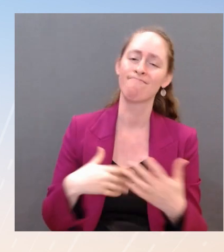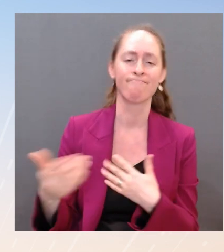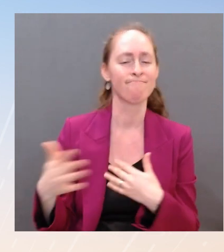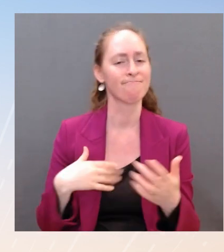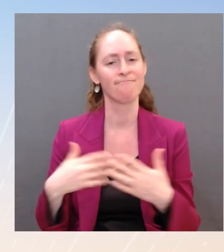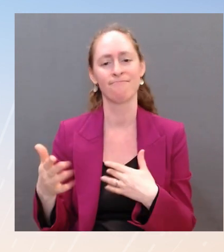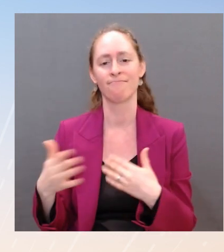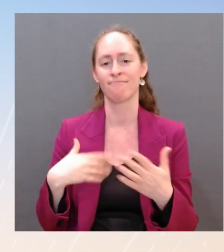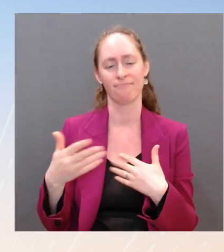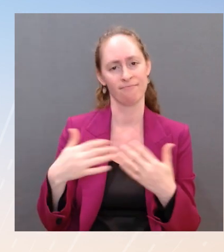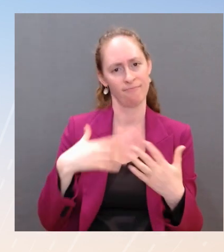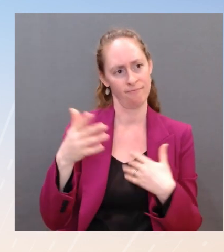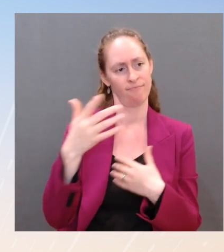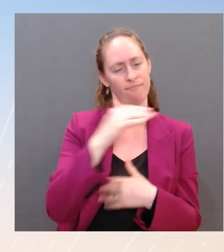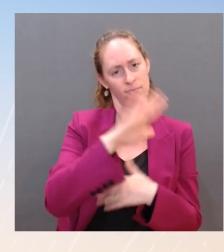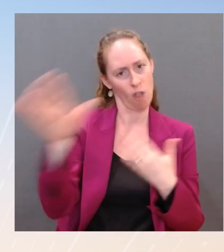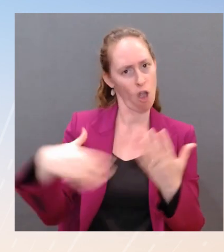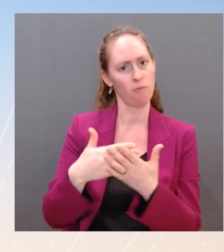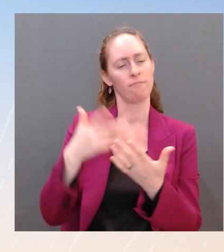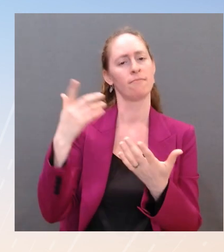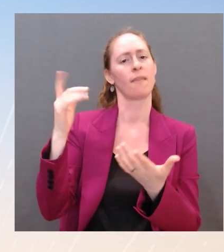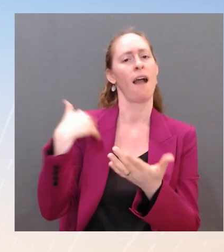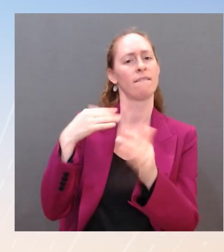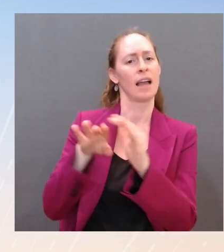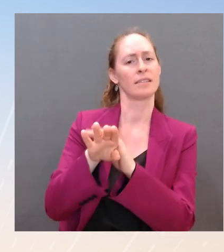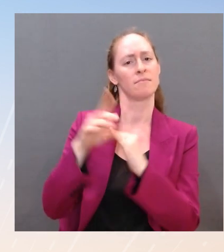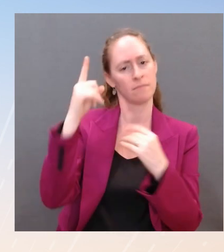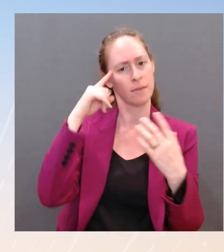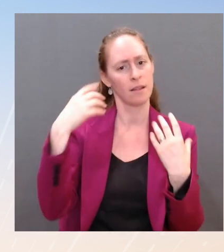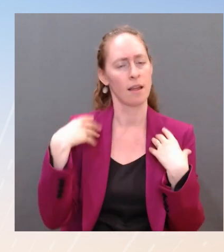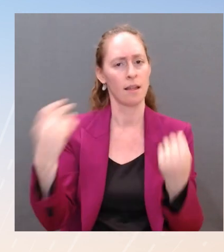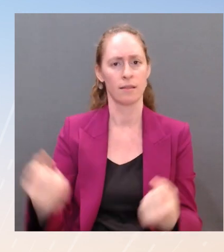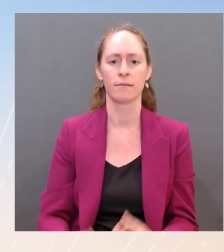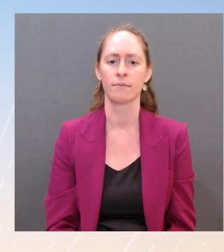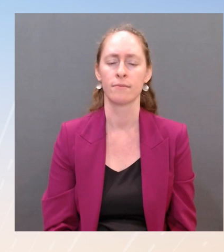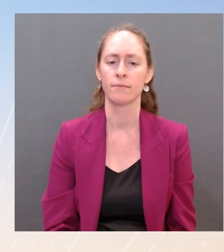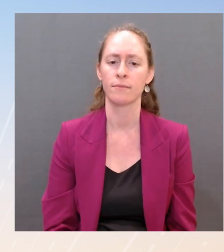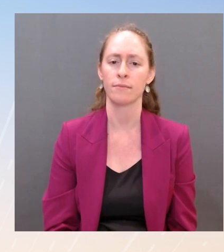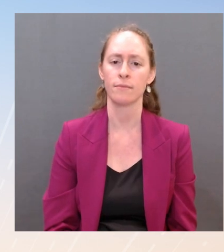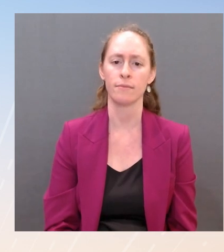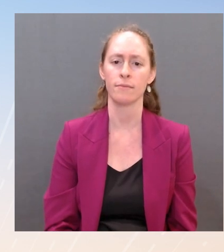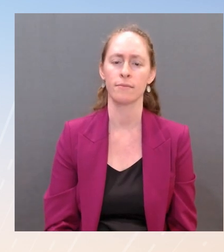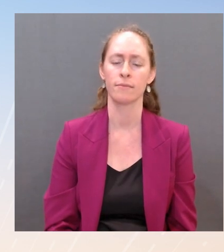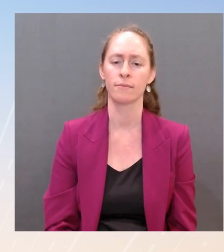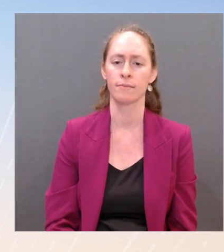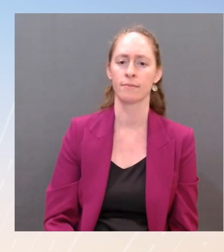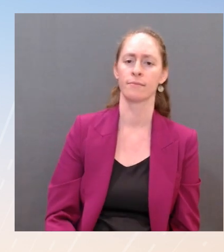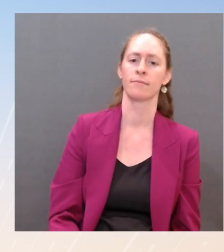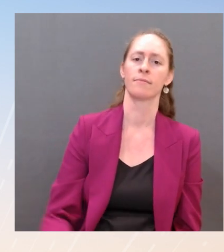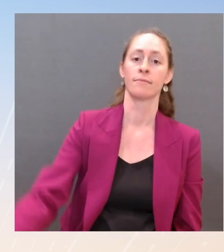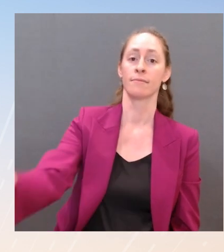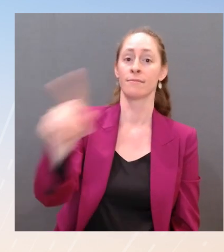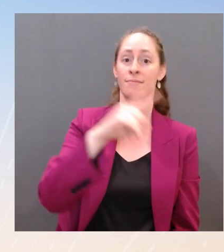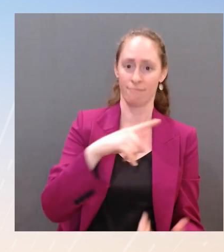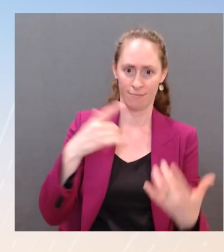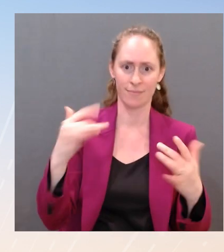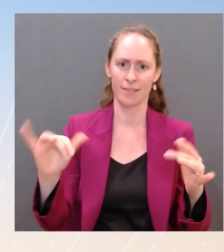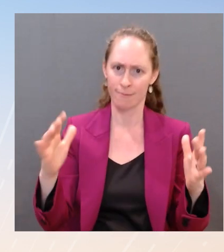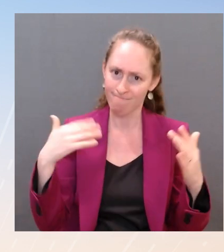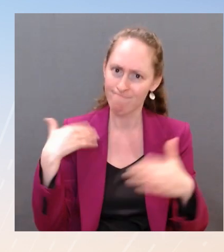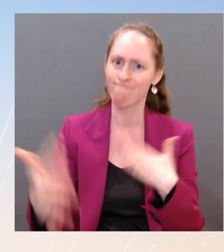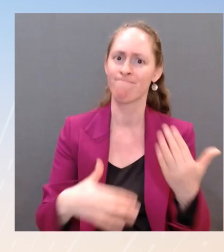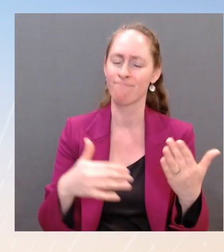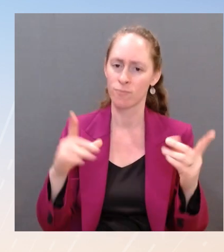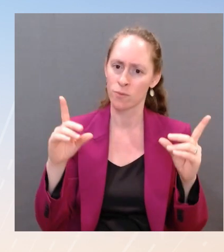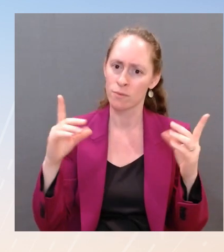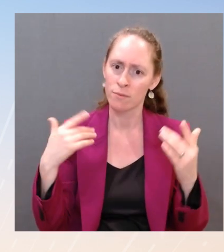individuals to make a difference in the world by taking action to destigmatize mental health. We need as much help as